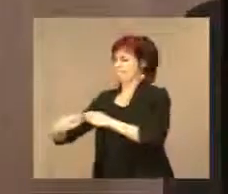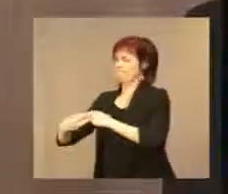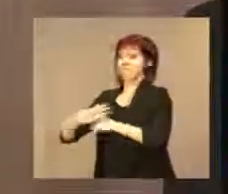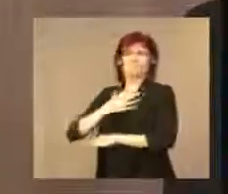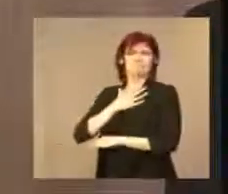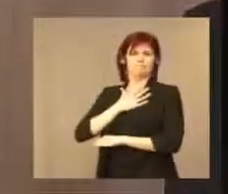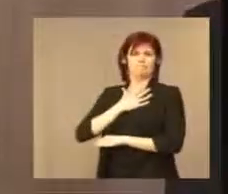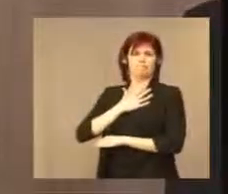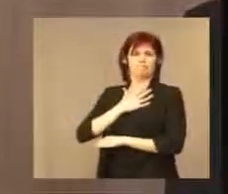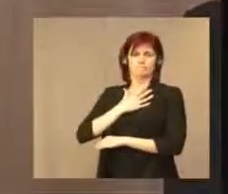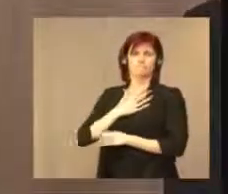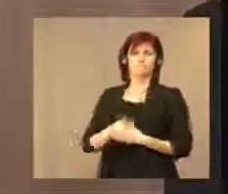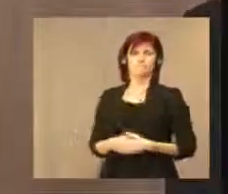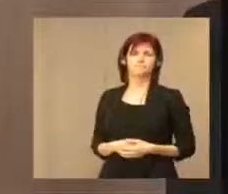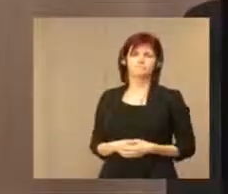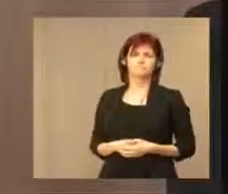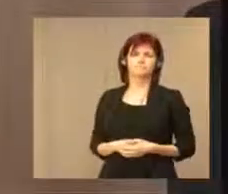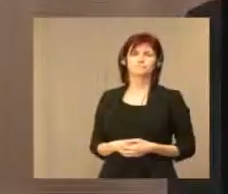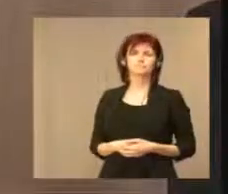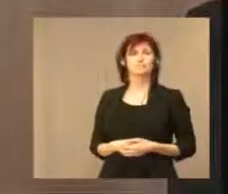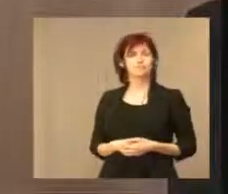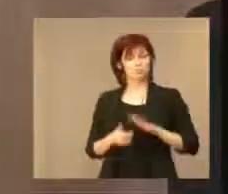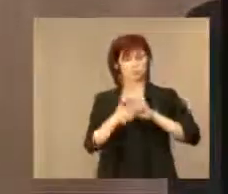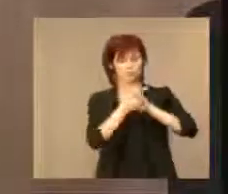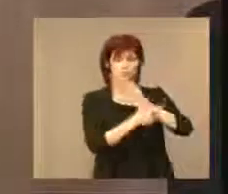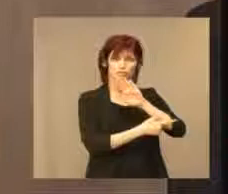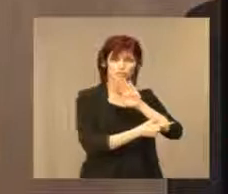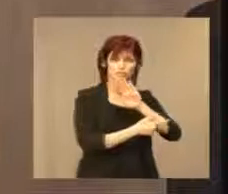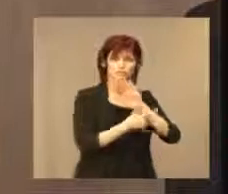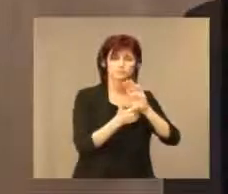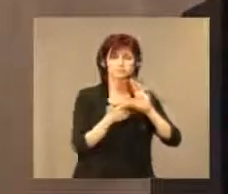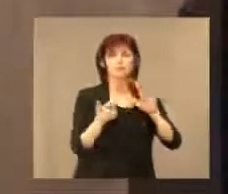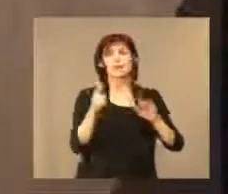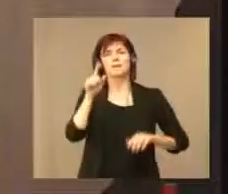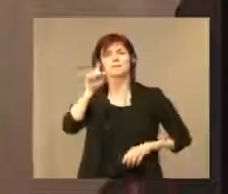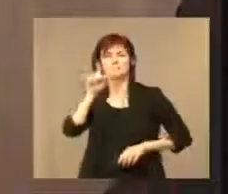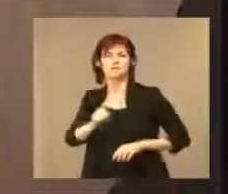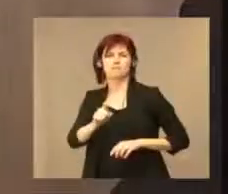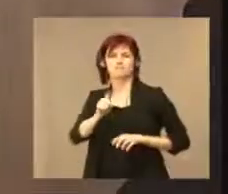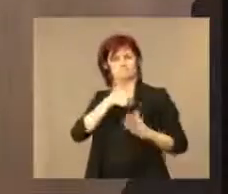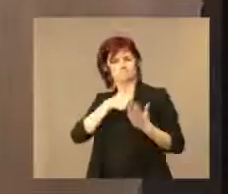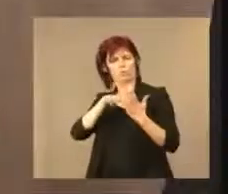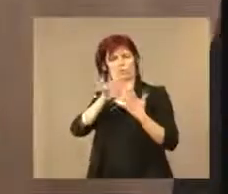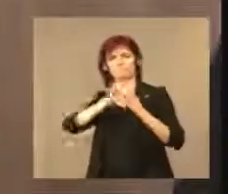So I believe that, you know, in designing this legislation, we're going to have to do things differently.